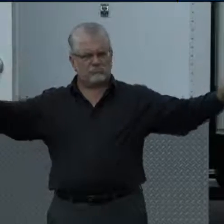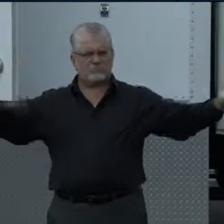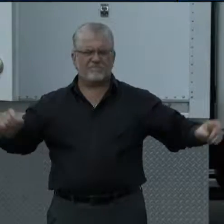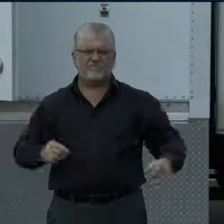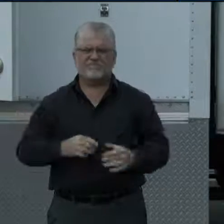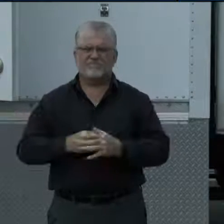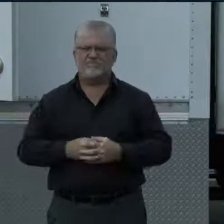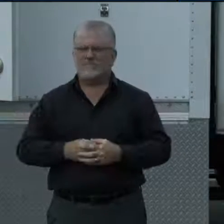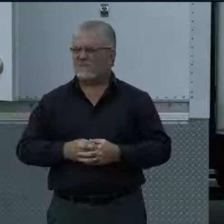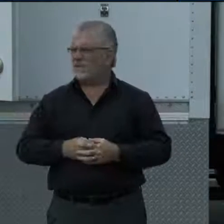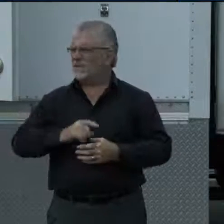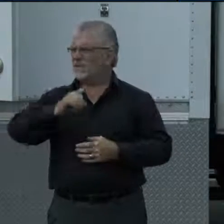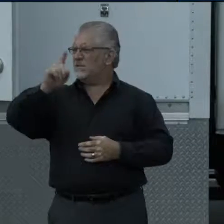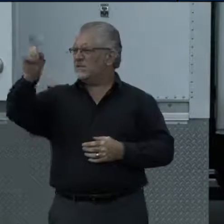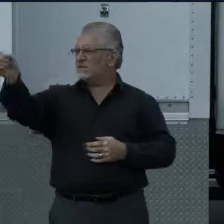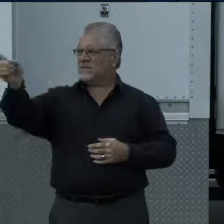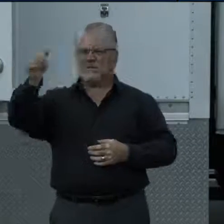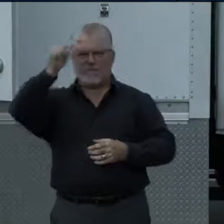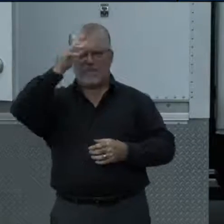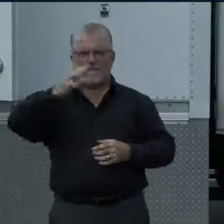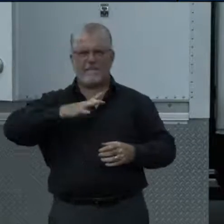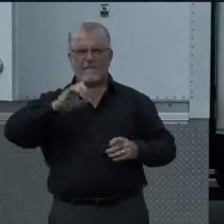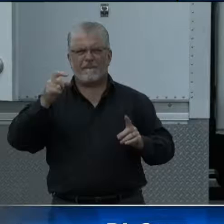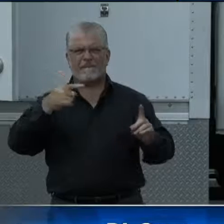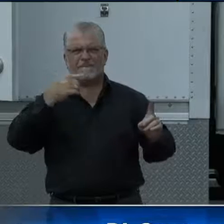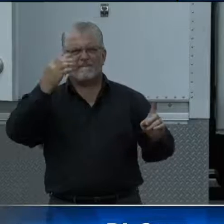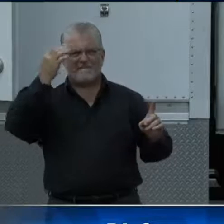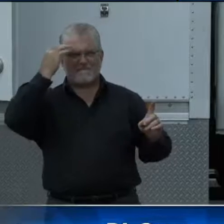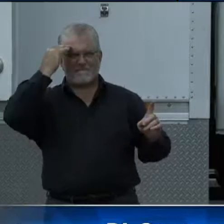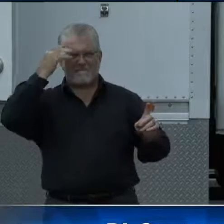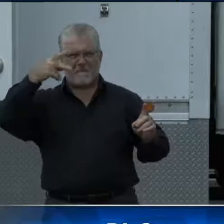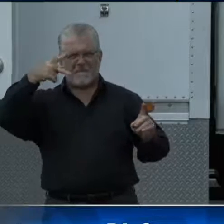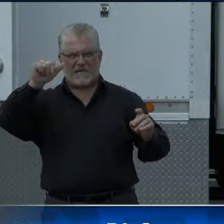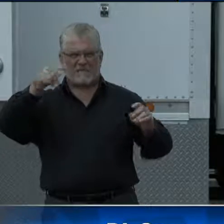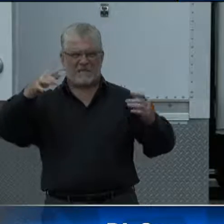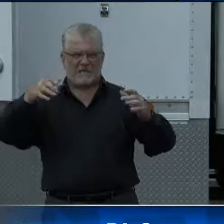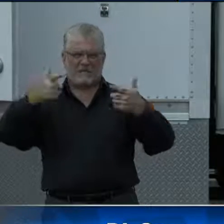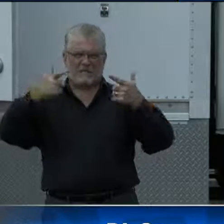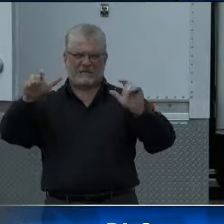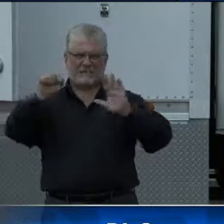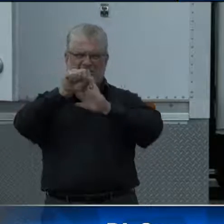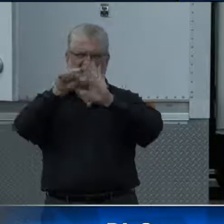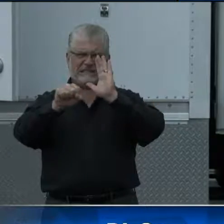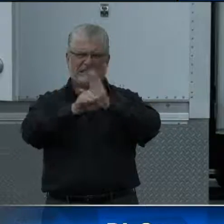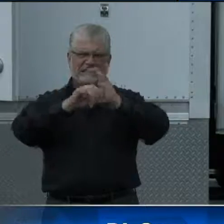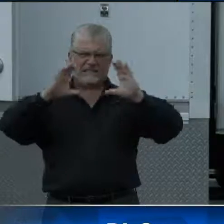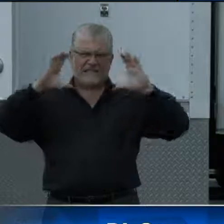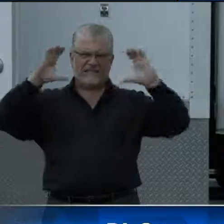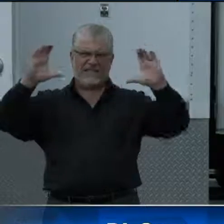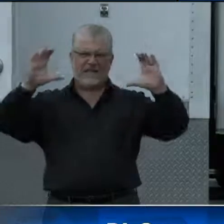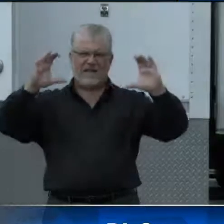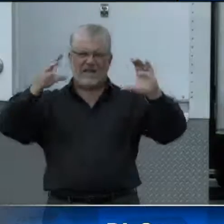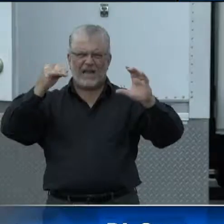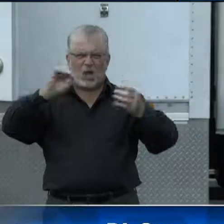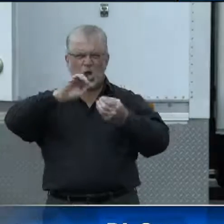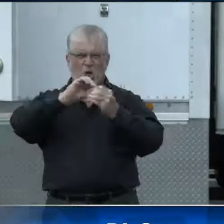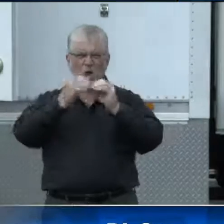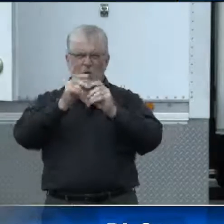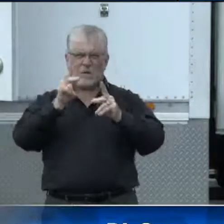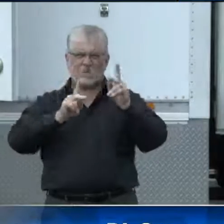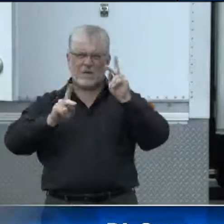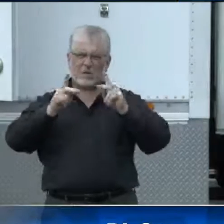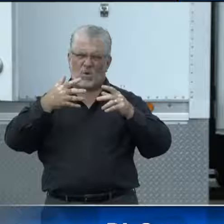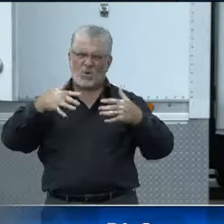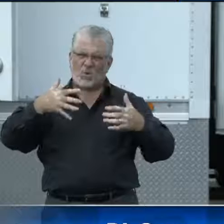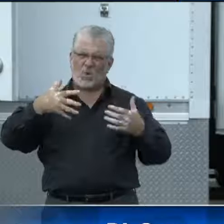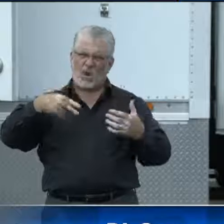You know, given the size of Pennsylvania, the population and the actual geographic size of the state, it seems a little hard